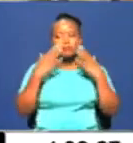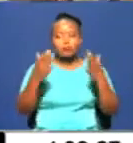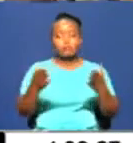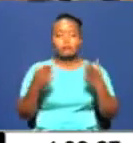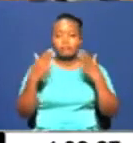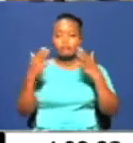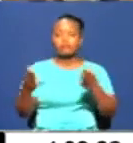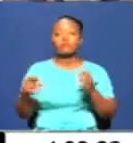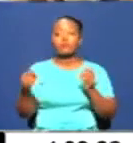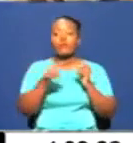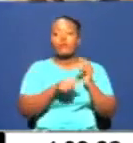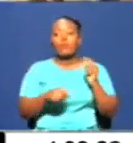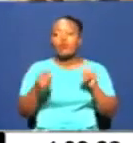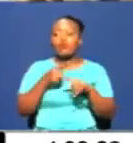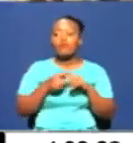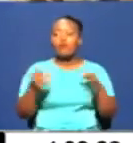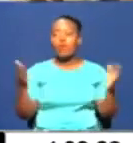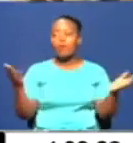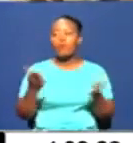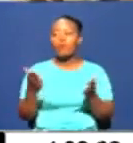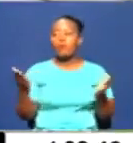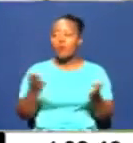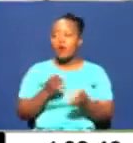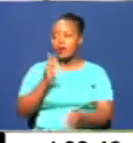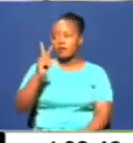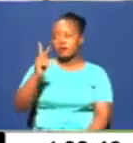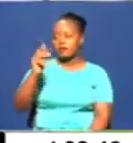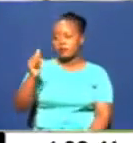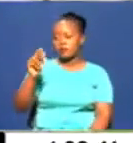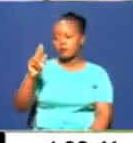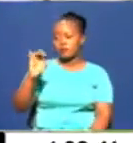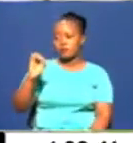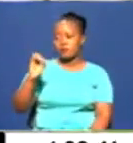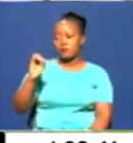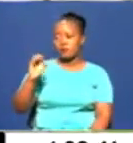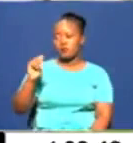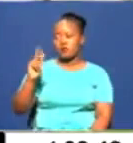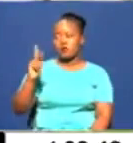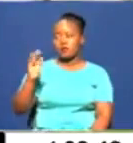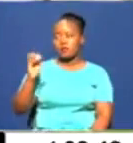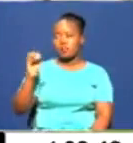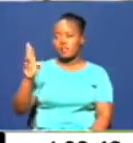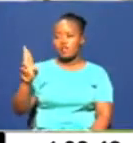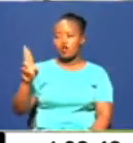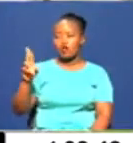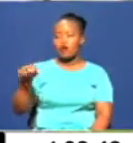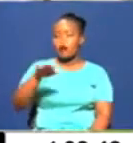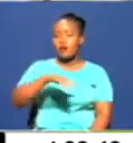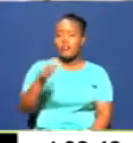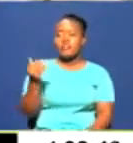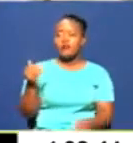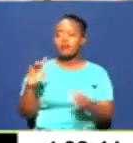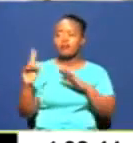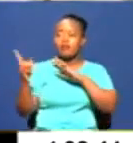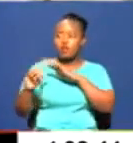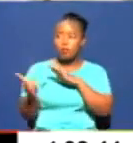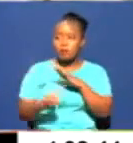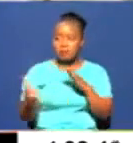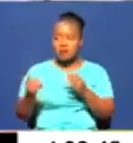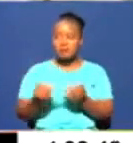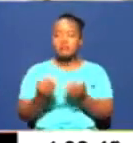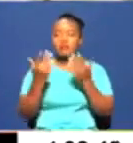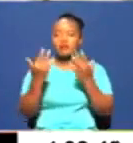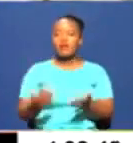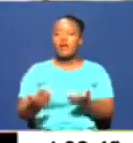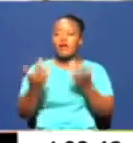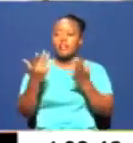We are coming to you live from the Kariakor Crematorium right here in Nairobi County, where the cremation process for the late Charles